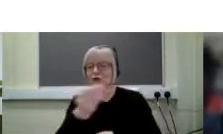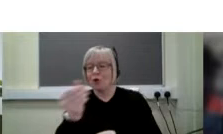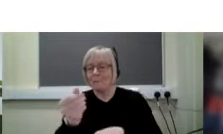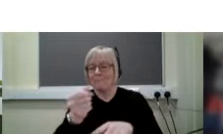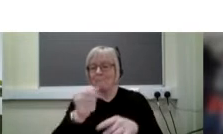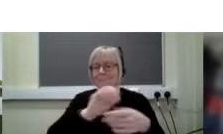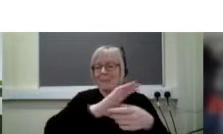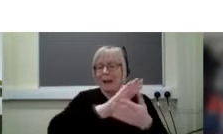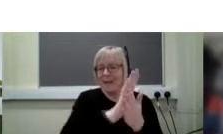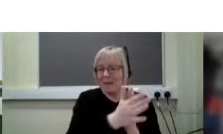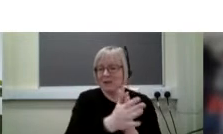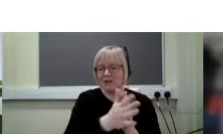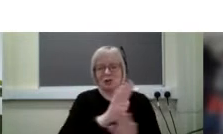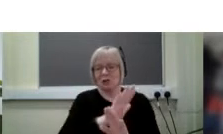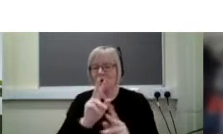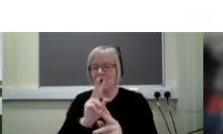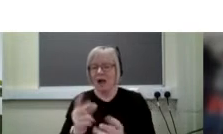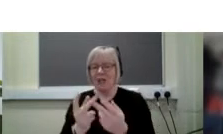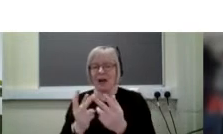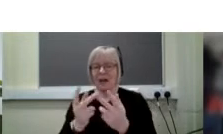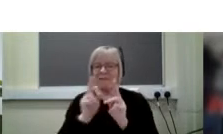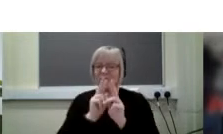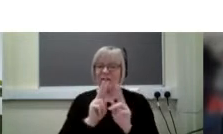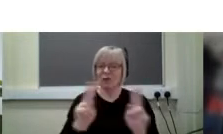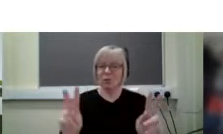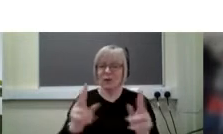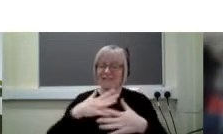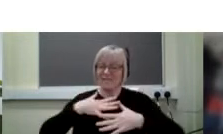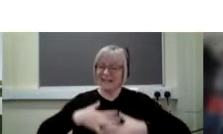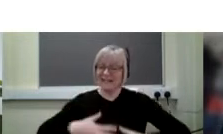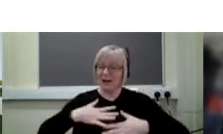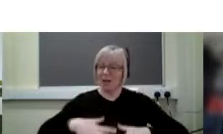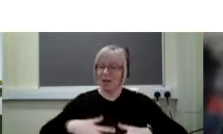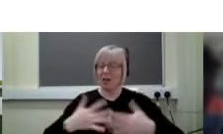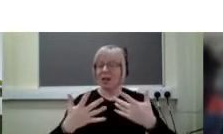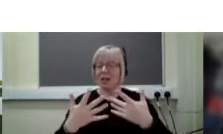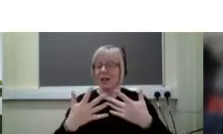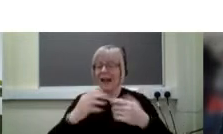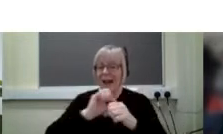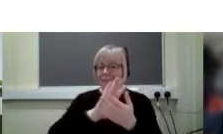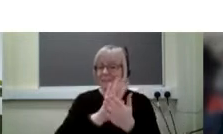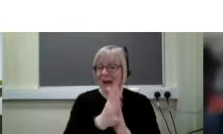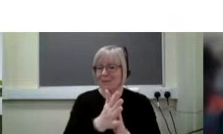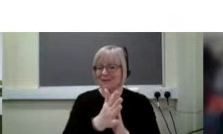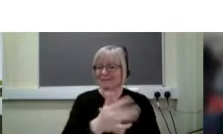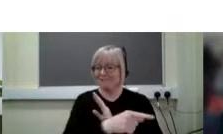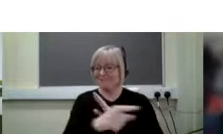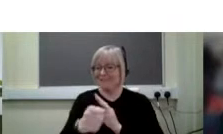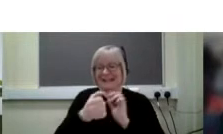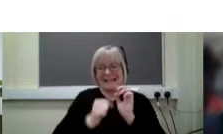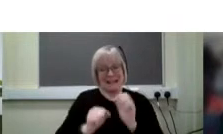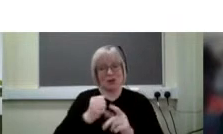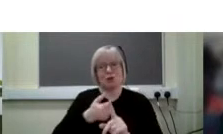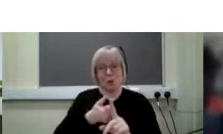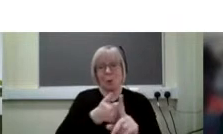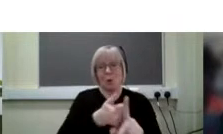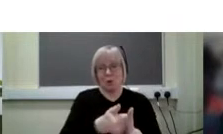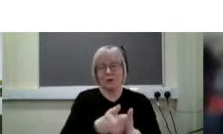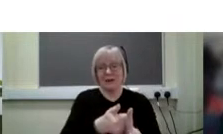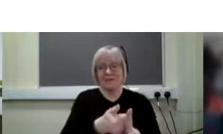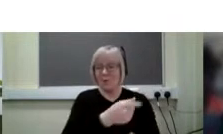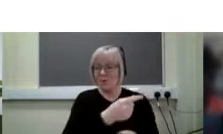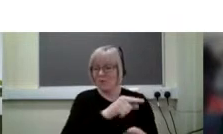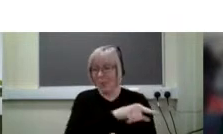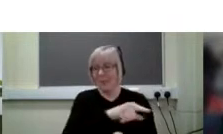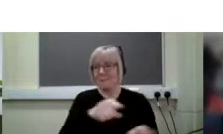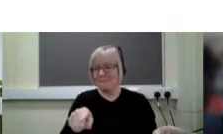others. So people with visual or physical impairments who perhaps needed support, for them the situation